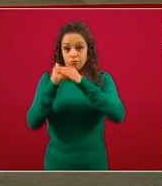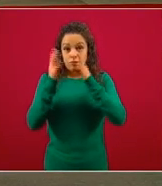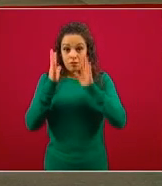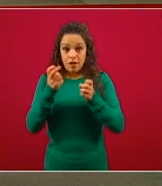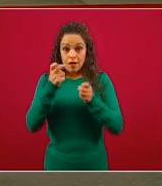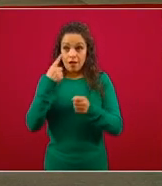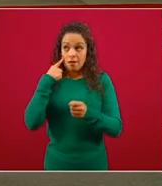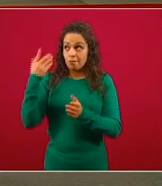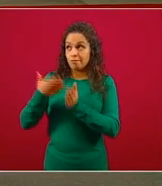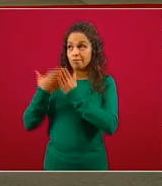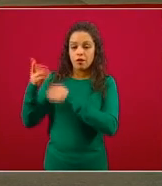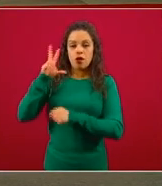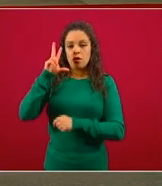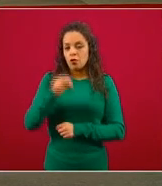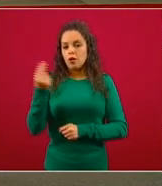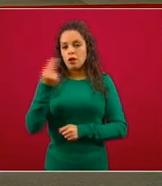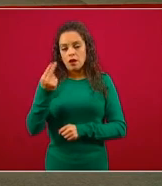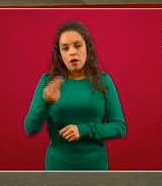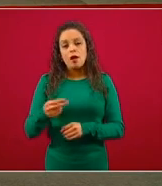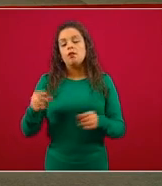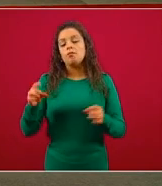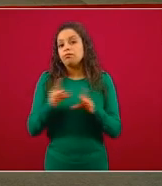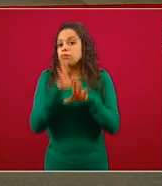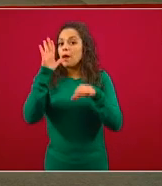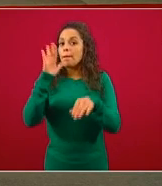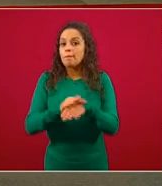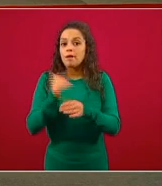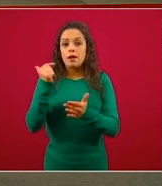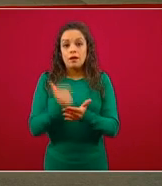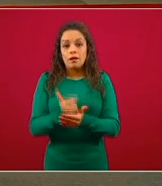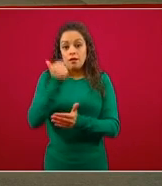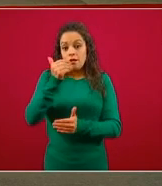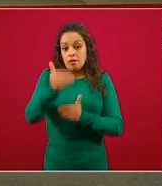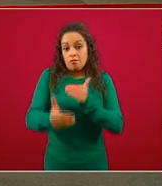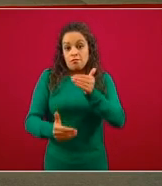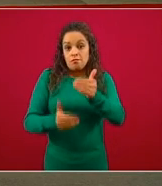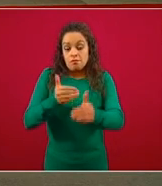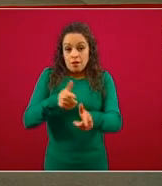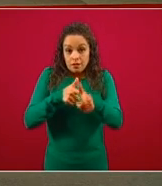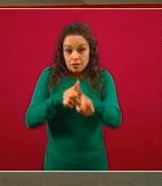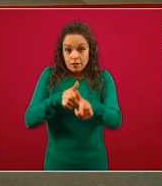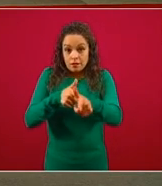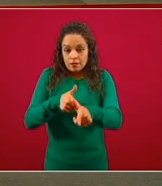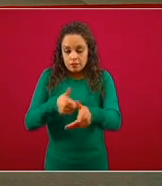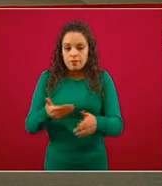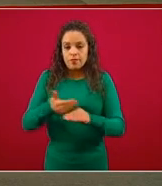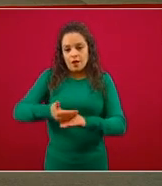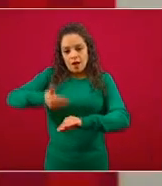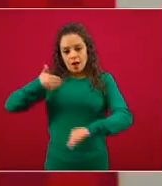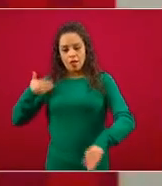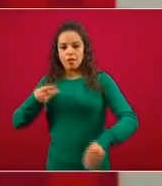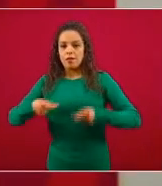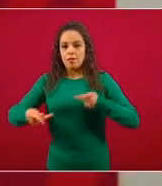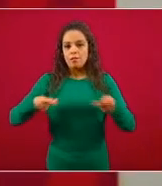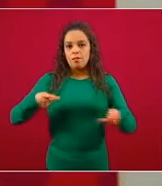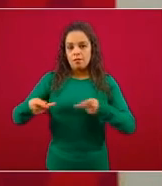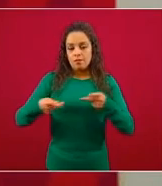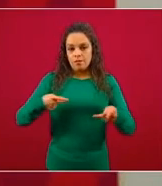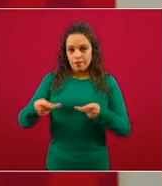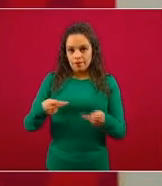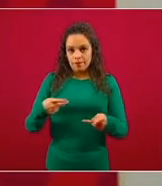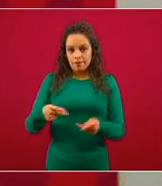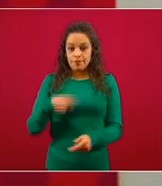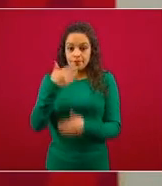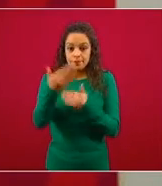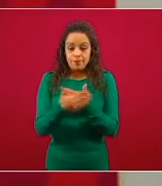about a scenario that is even more problematic or serious. We are prepared for the next weeks that